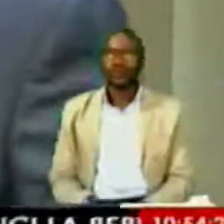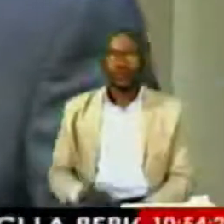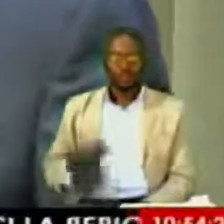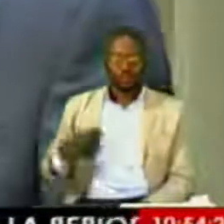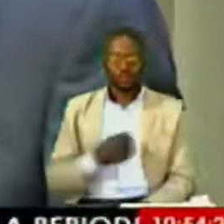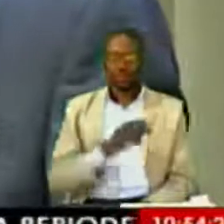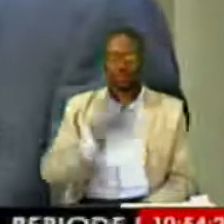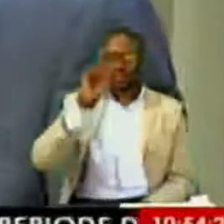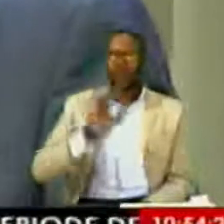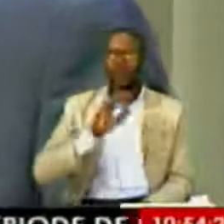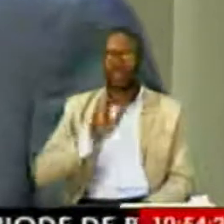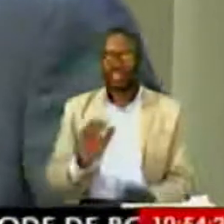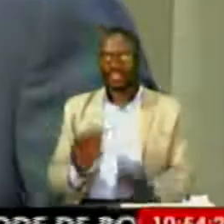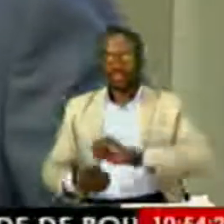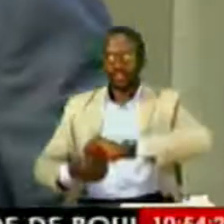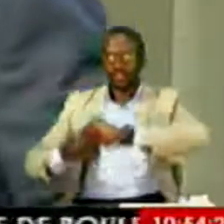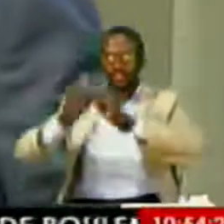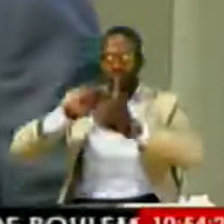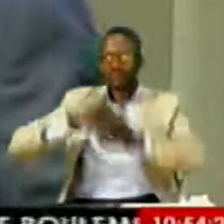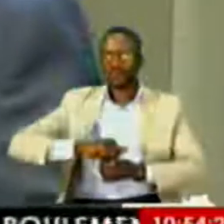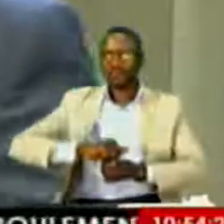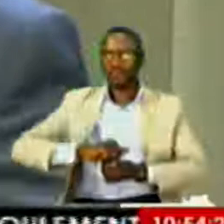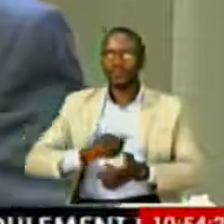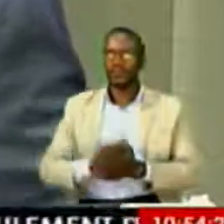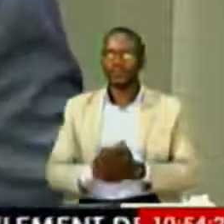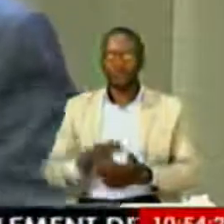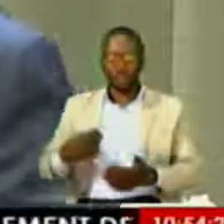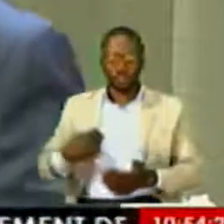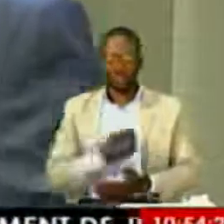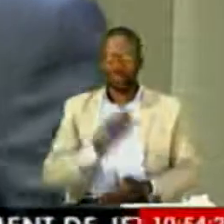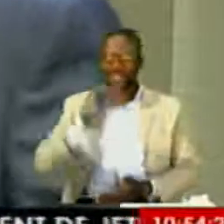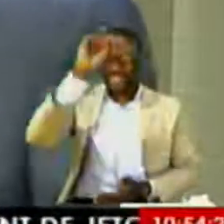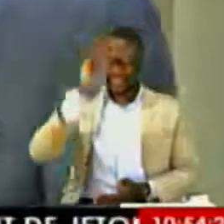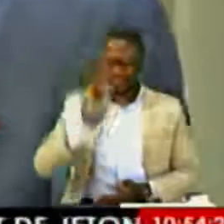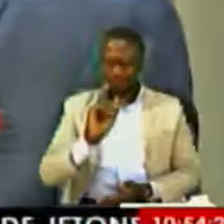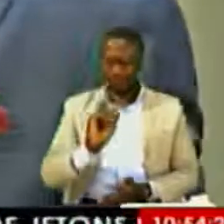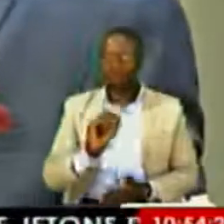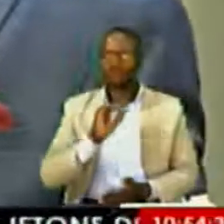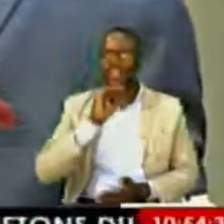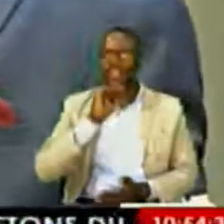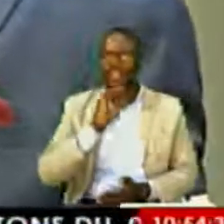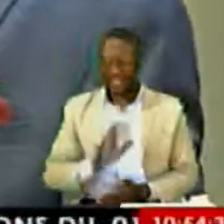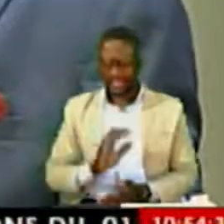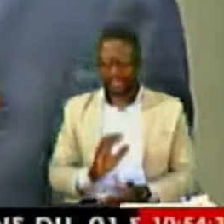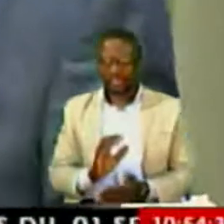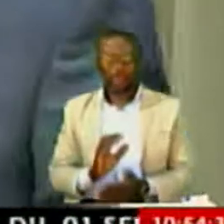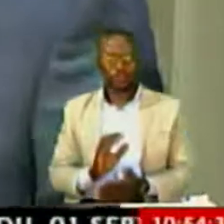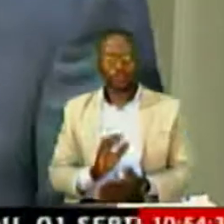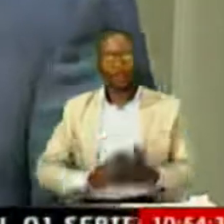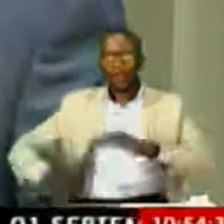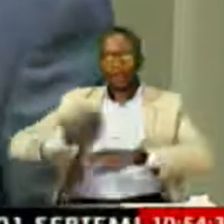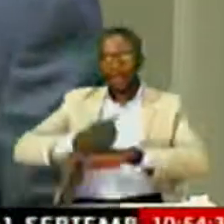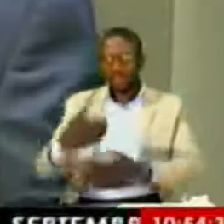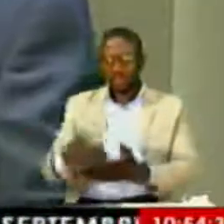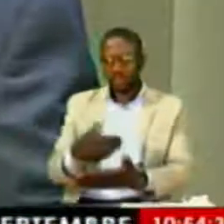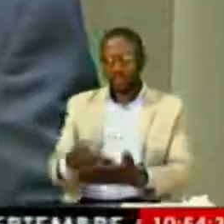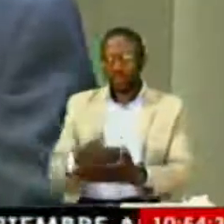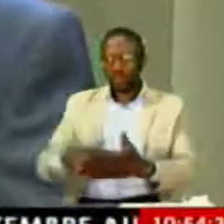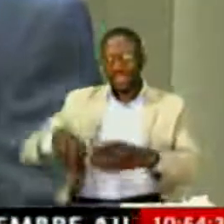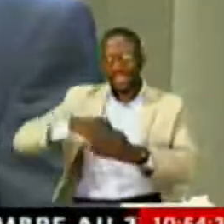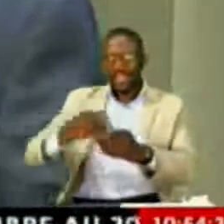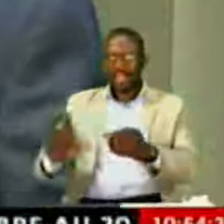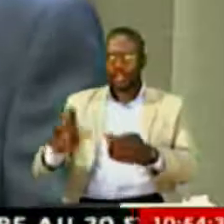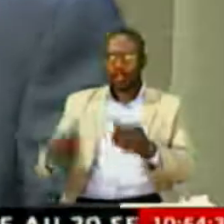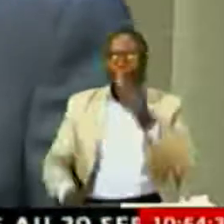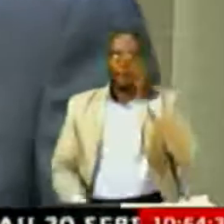transformés. We need to be transformed. Nous devons être renouvelés. We need to be renewed. Dans le plus profond de